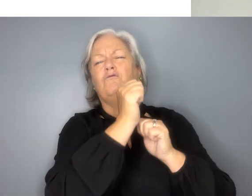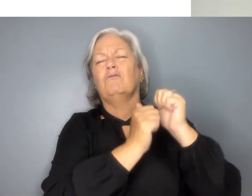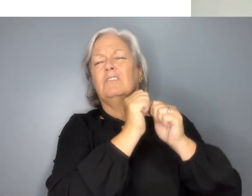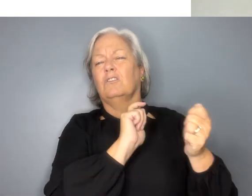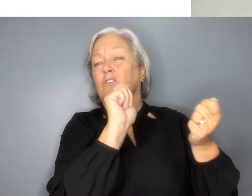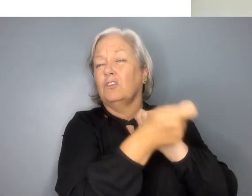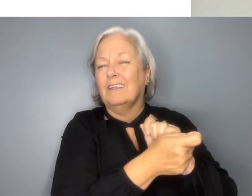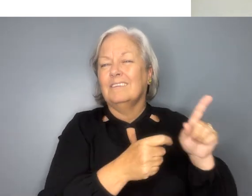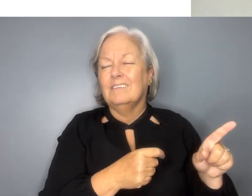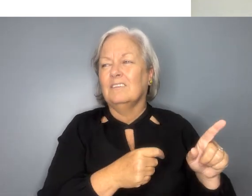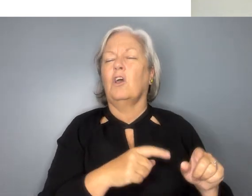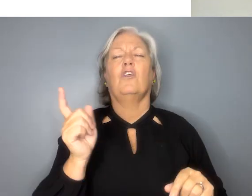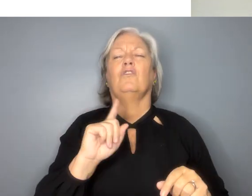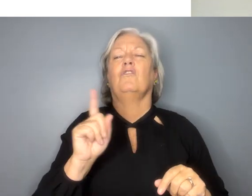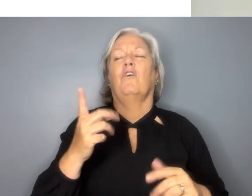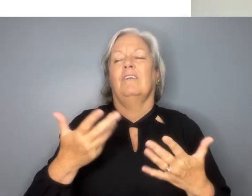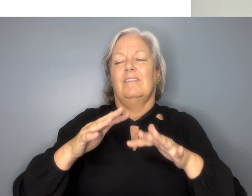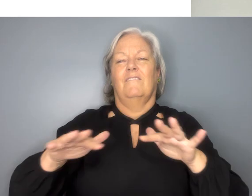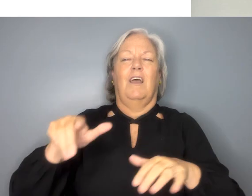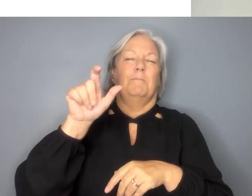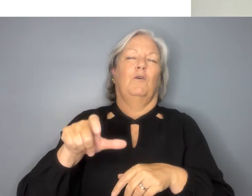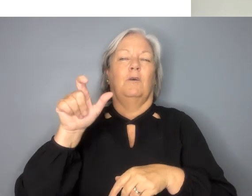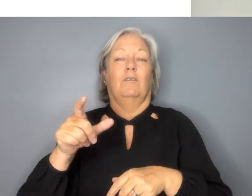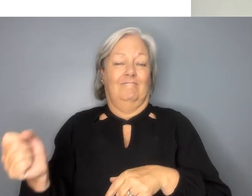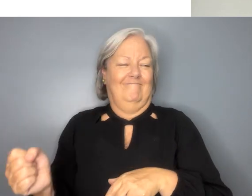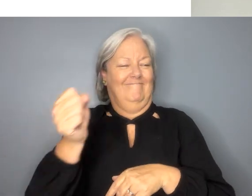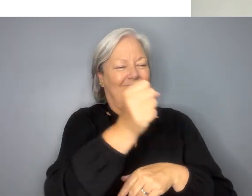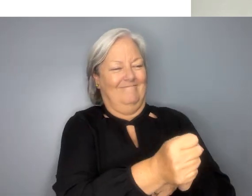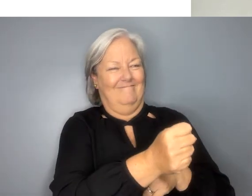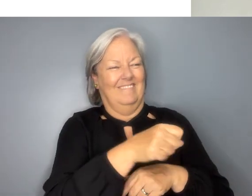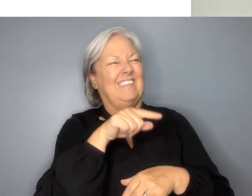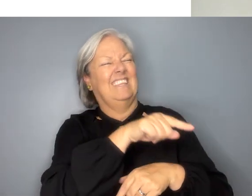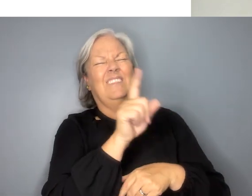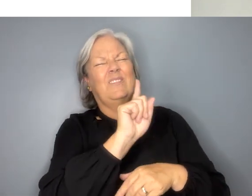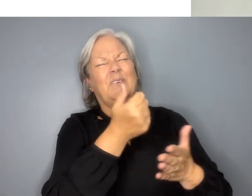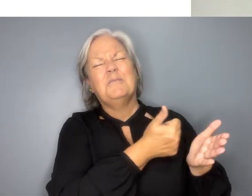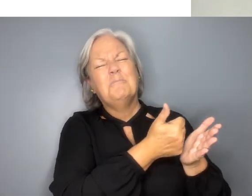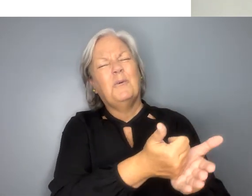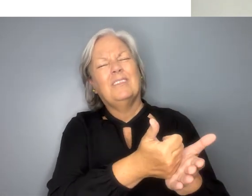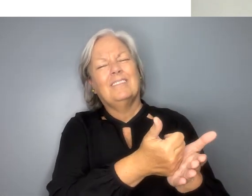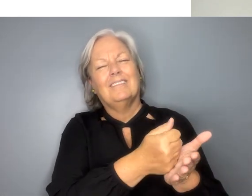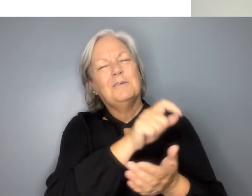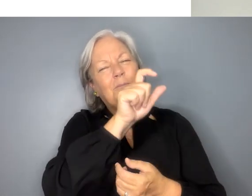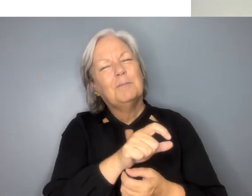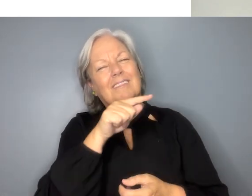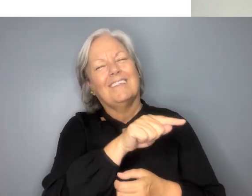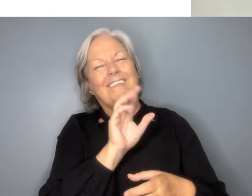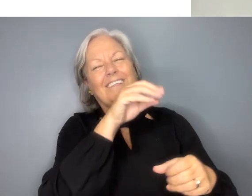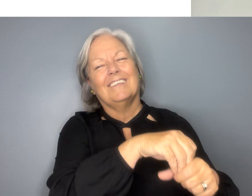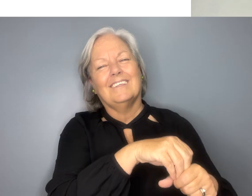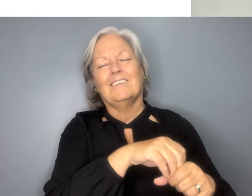just putting diverse people into a situation where the structures still don't support